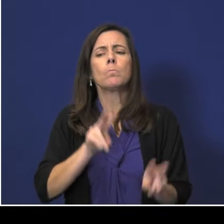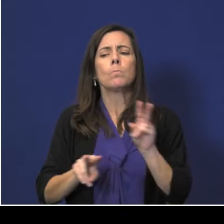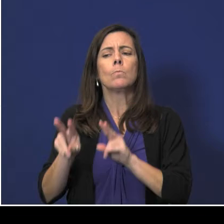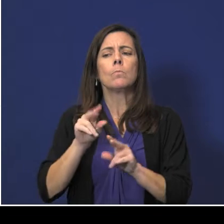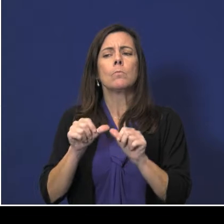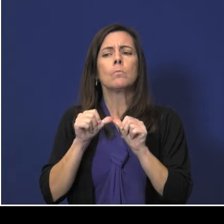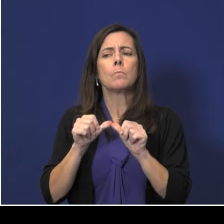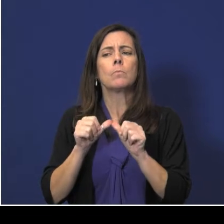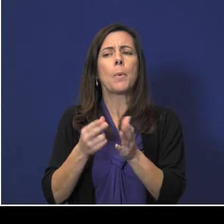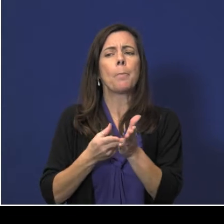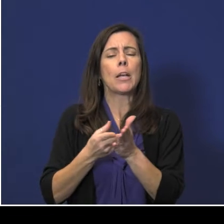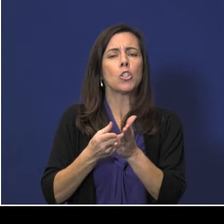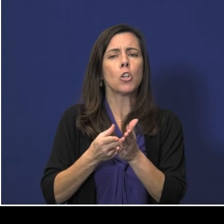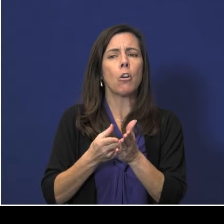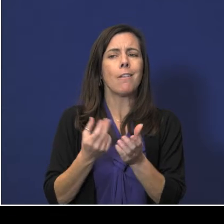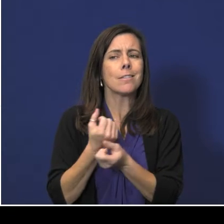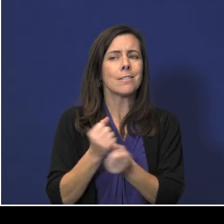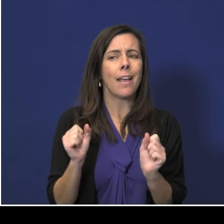healthy as possible.